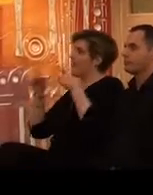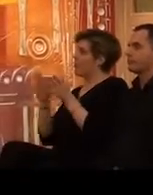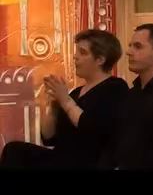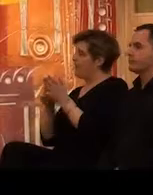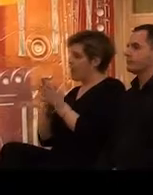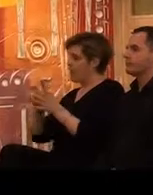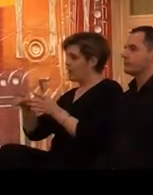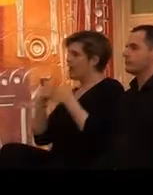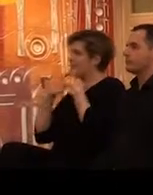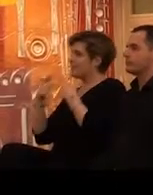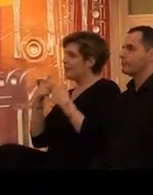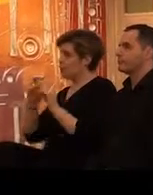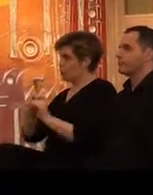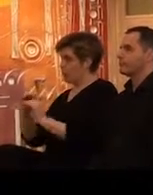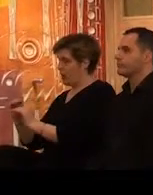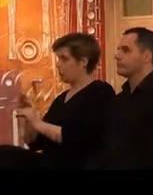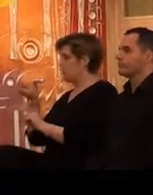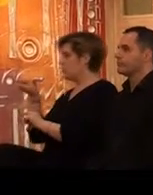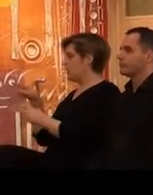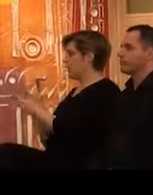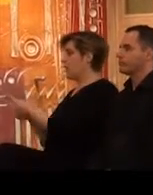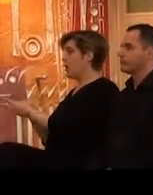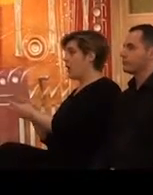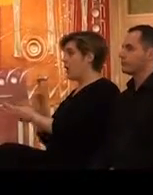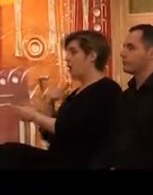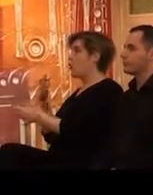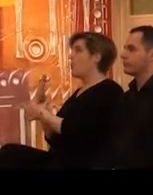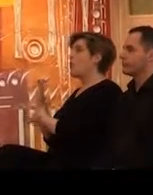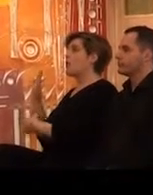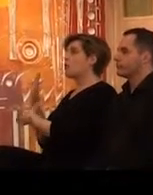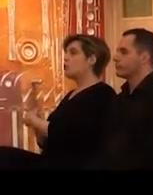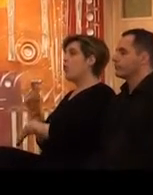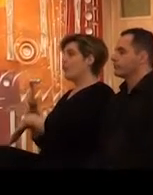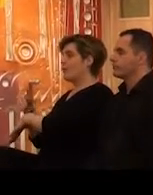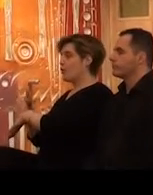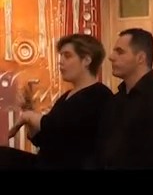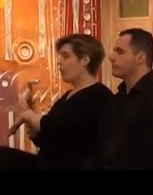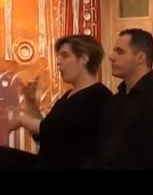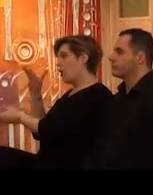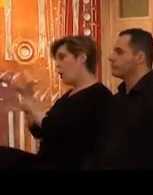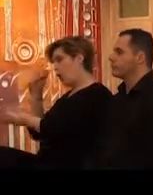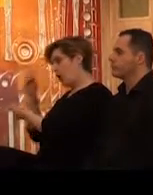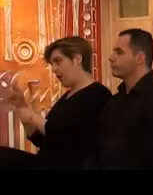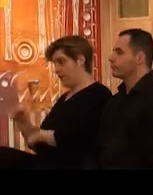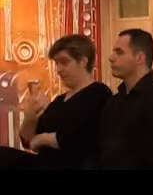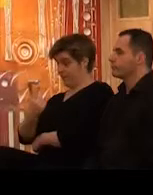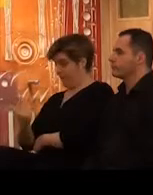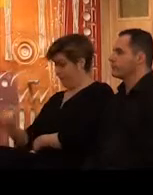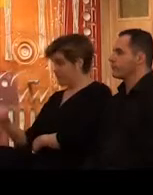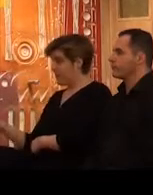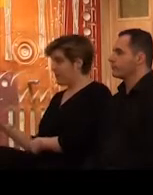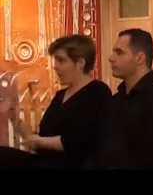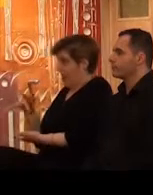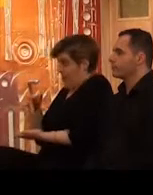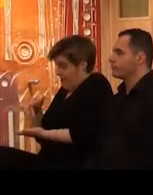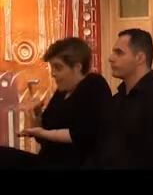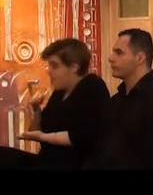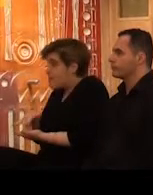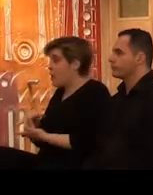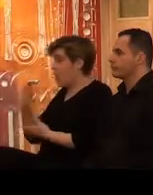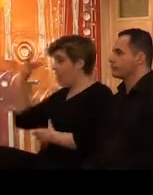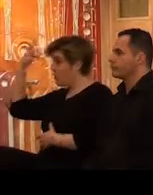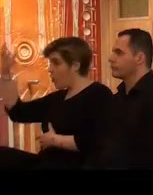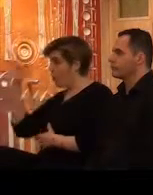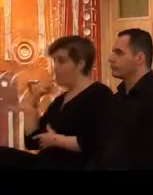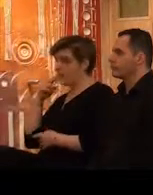teacher education, and another on professional learning. And each of these bodies is right at the heart of government, looking at what can we do to